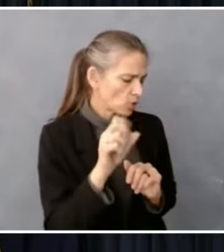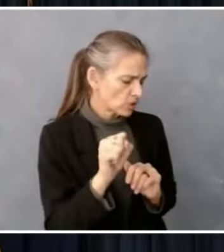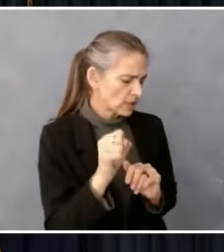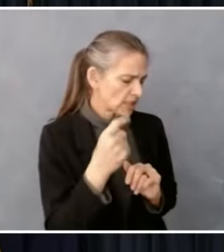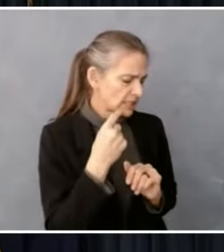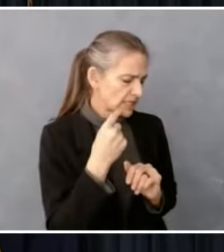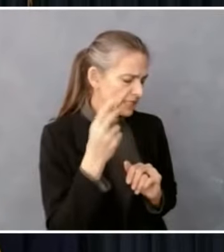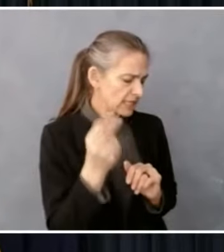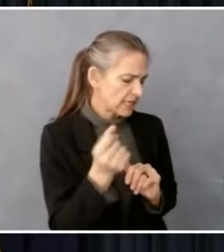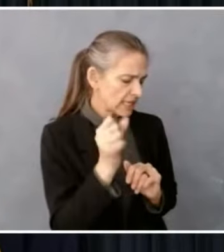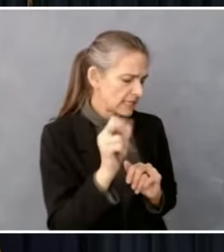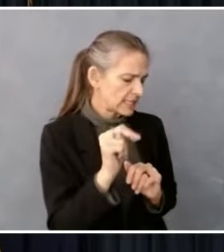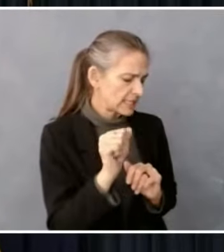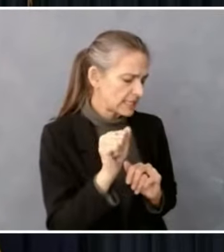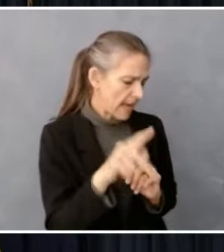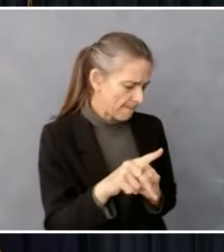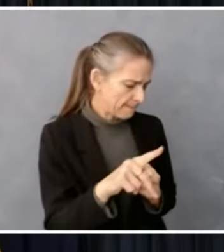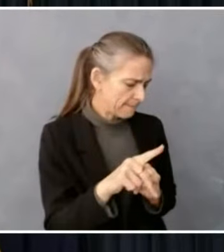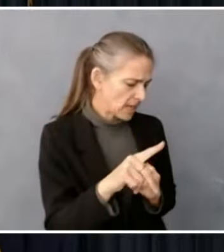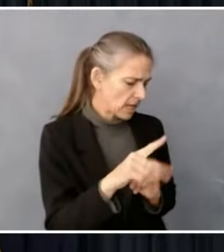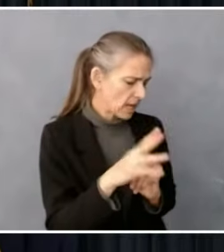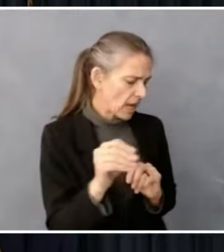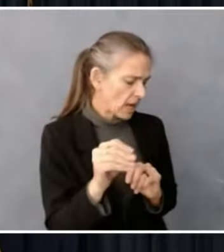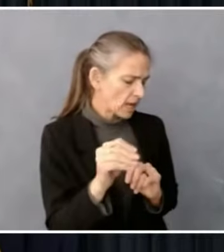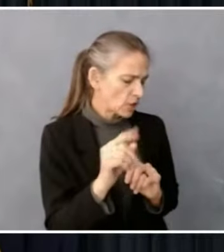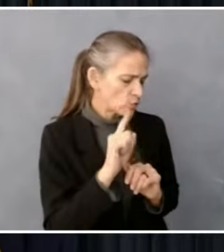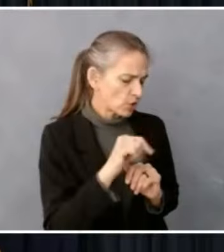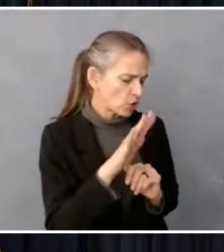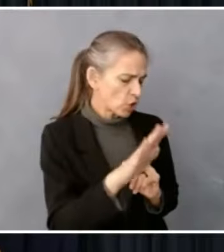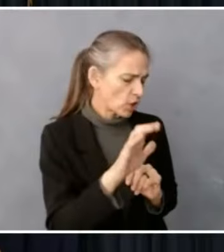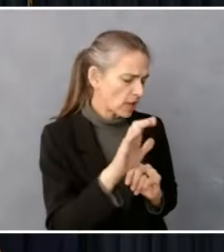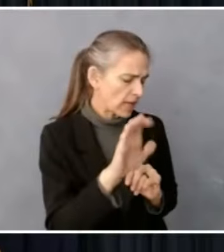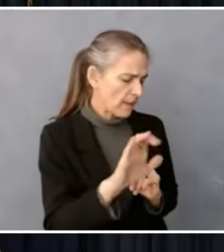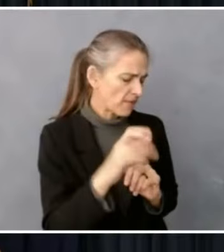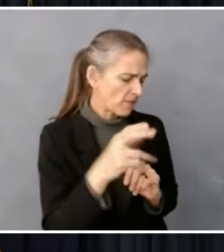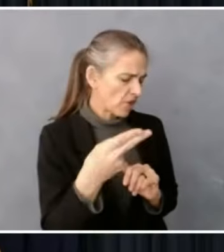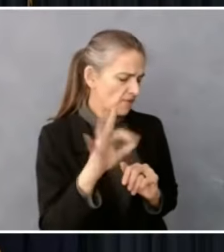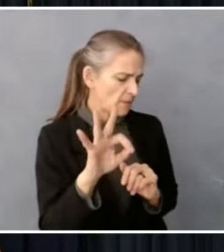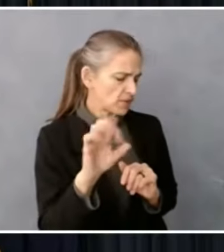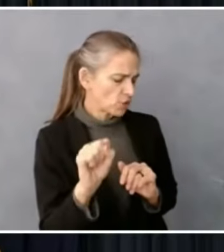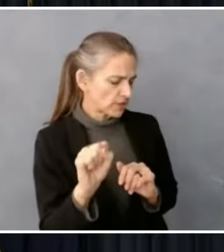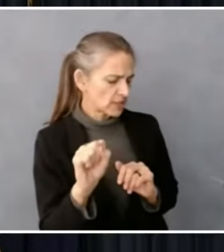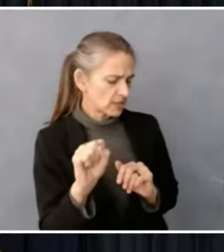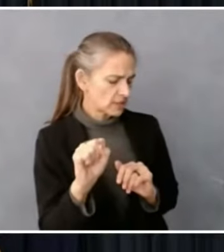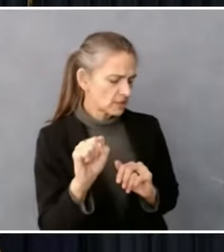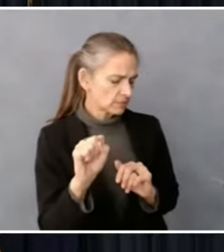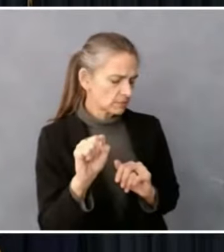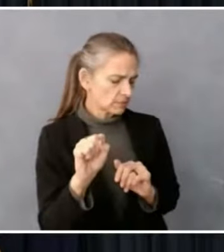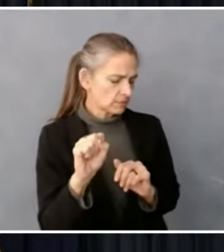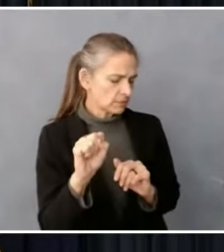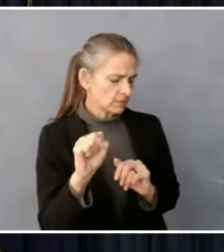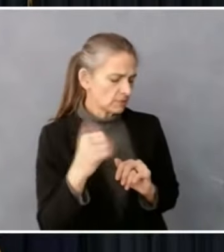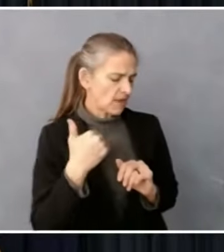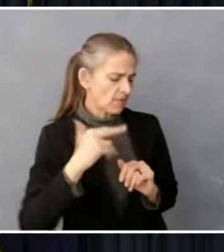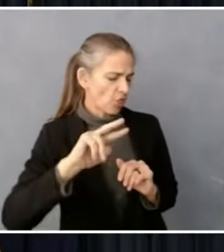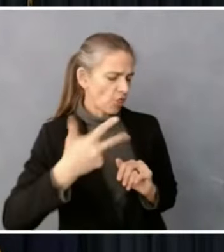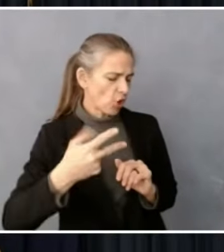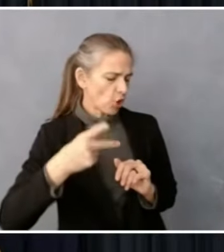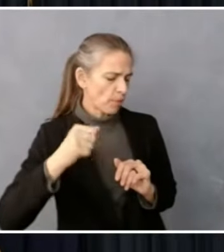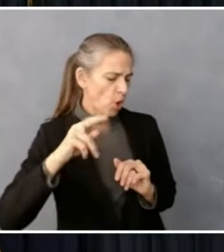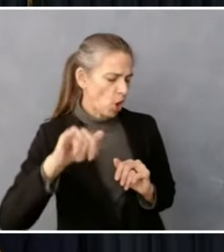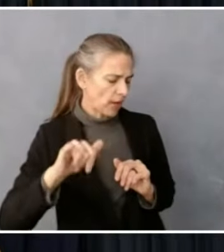SNAP and basically directing your Cabinet for Health and Family Services to basically have those third-party